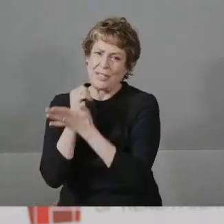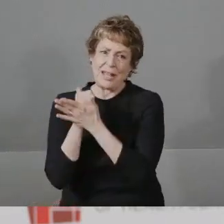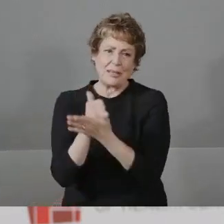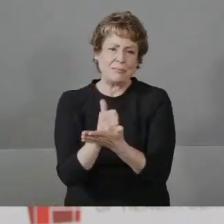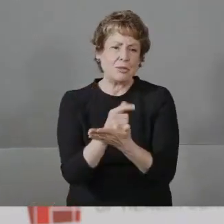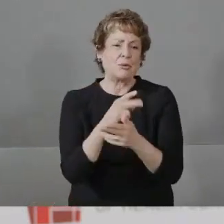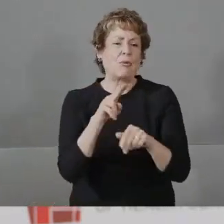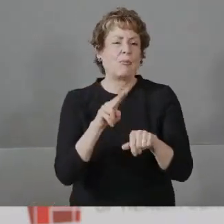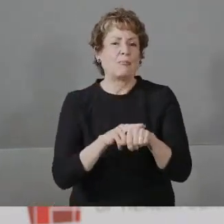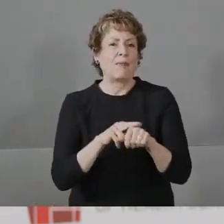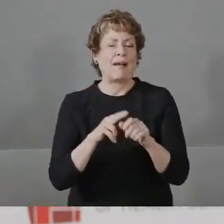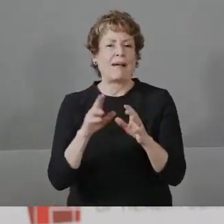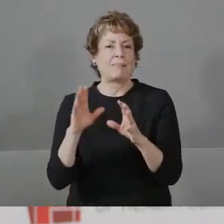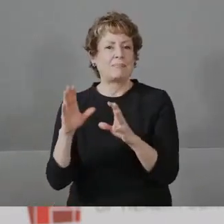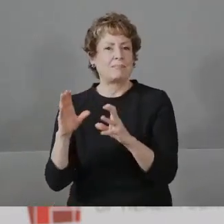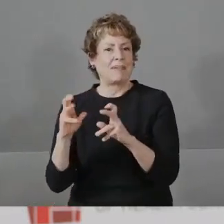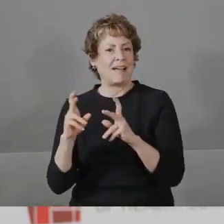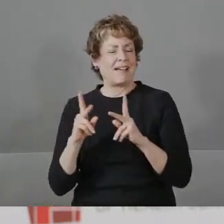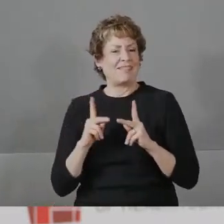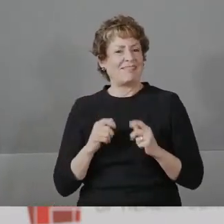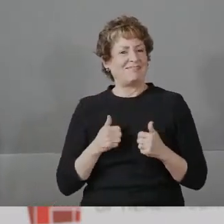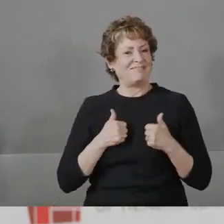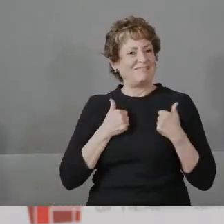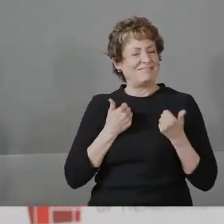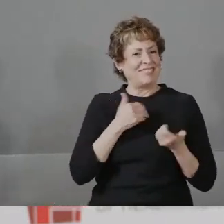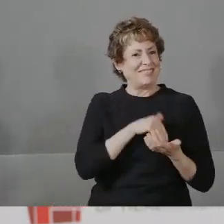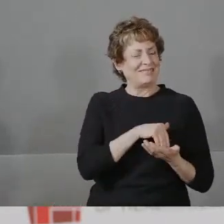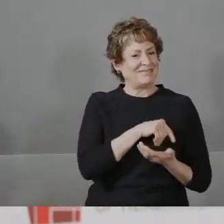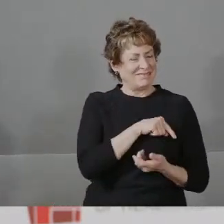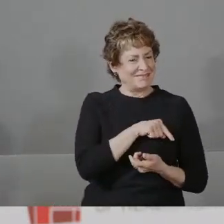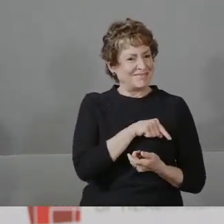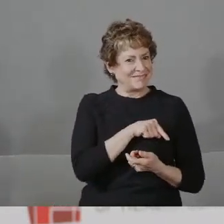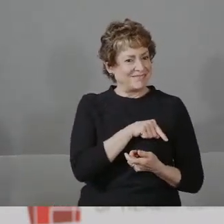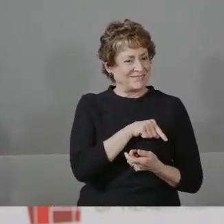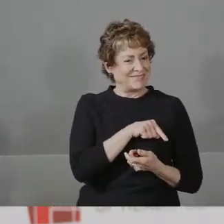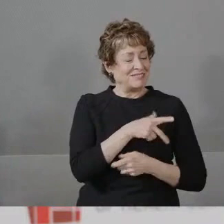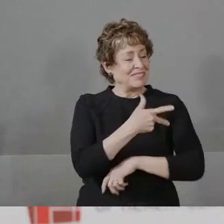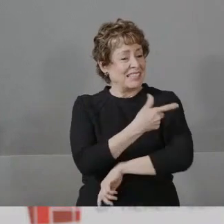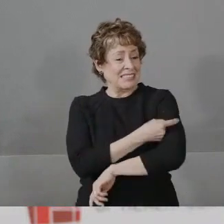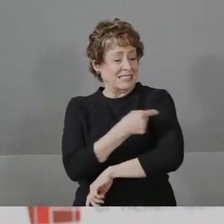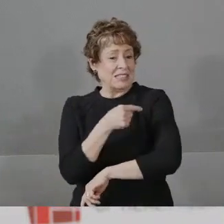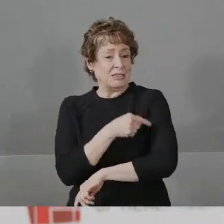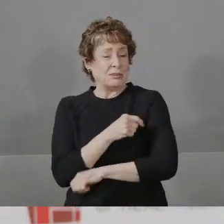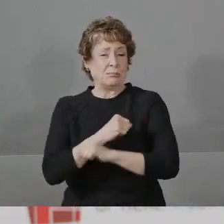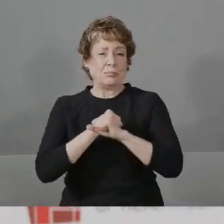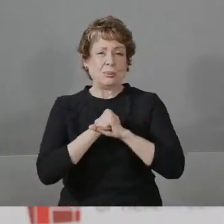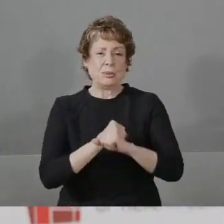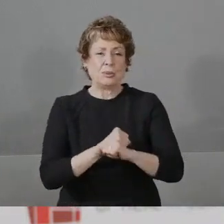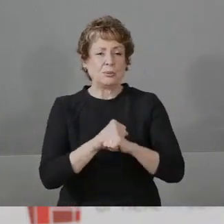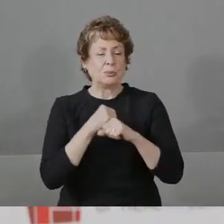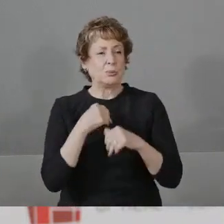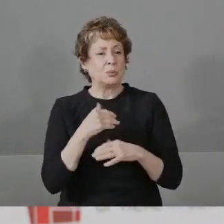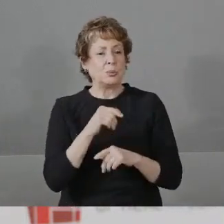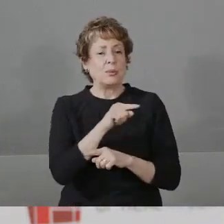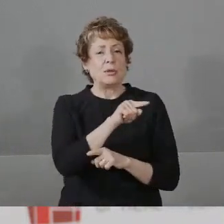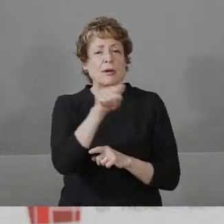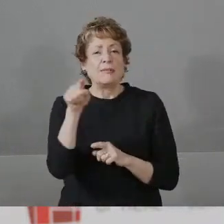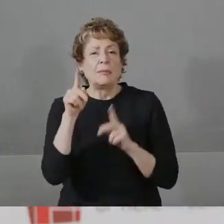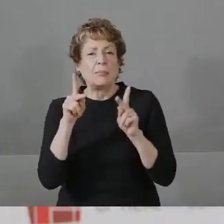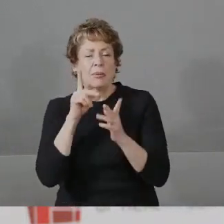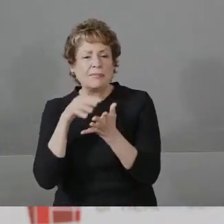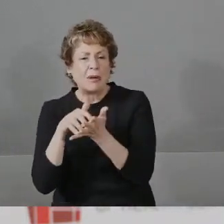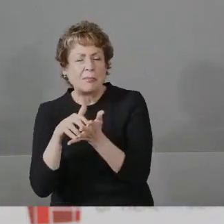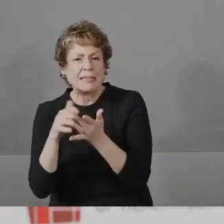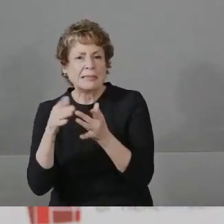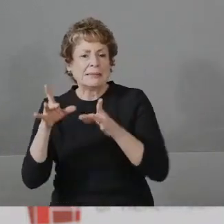these many months. Vaccination will protect our most vulnerable and each and every one of us. So we thank you for coming, and we thank you for